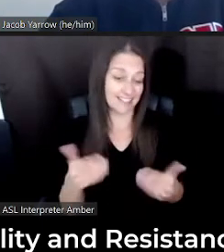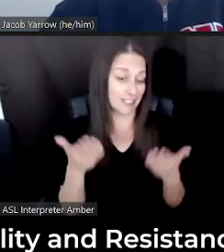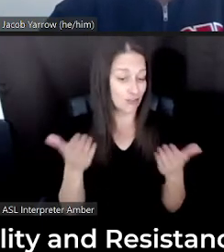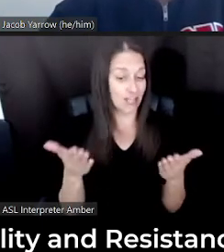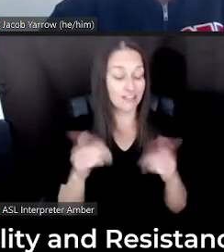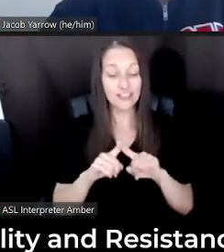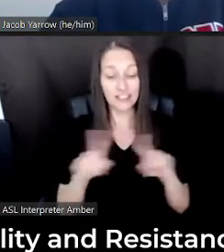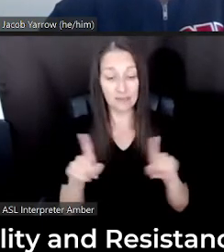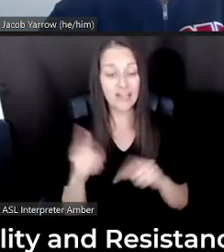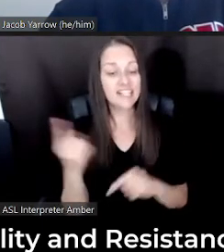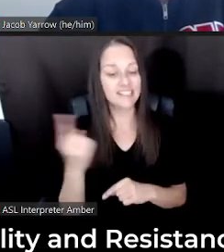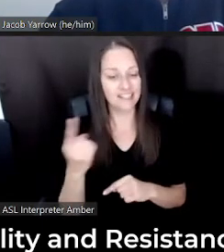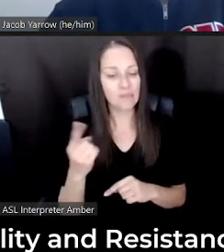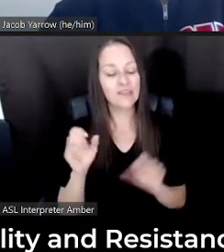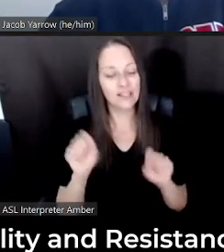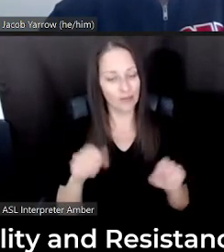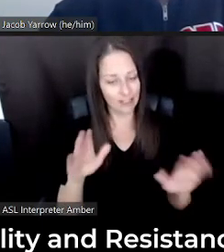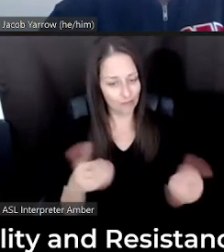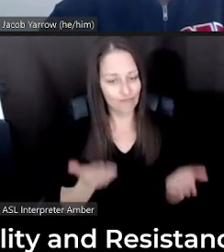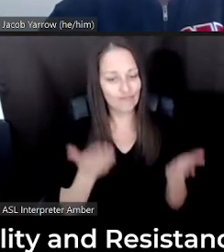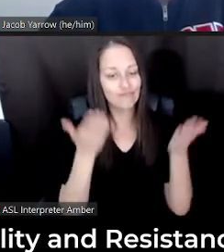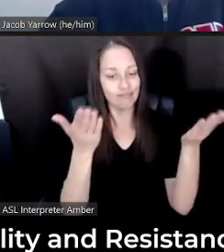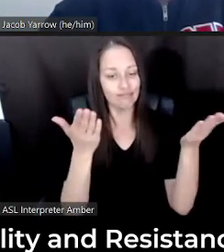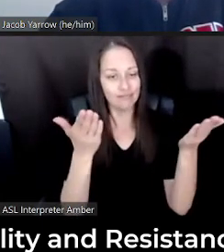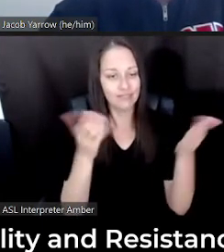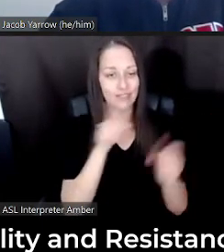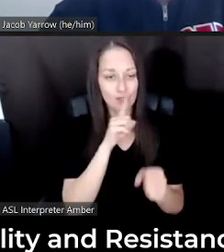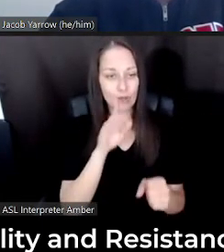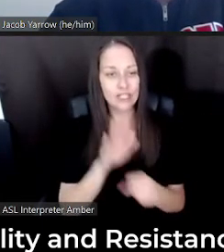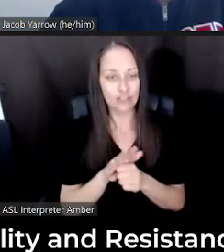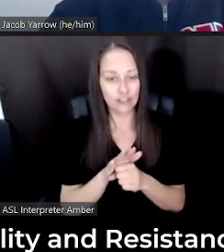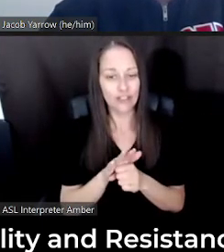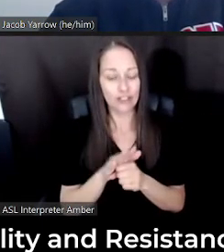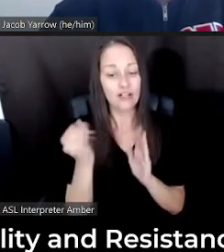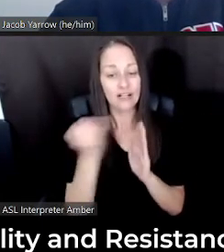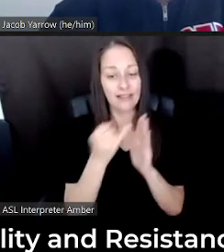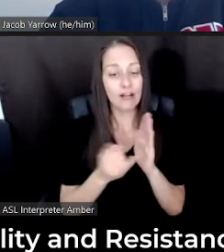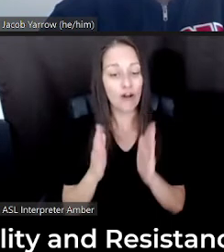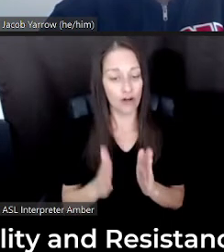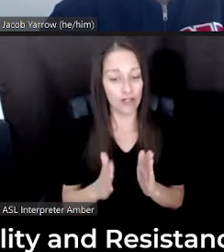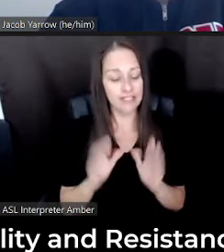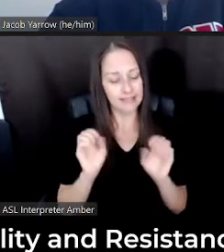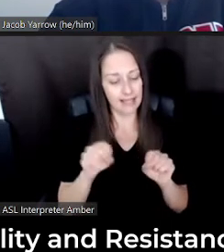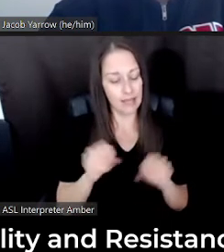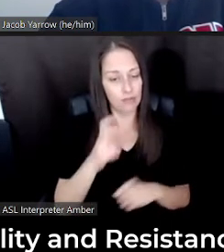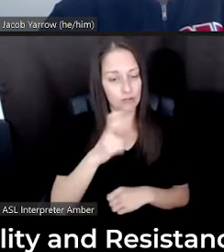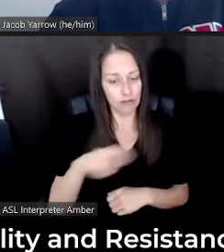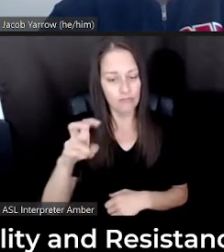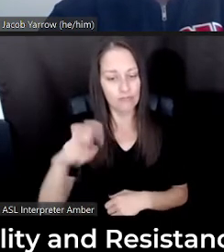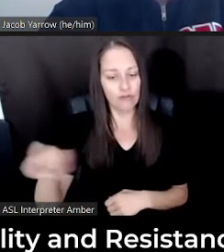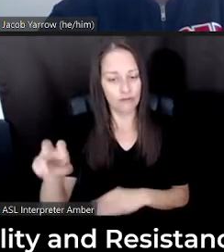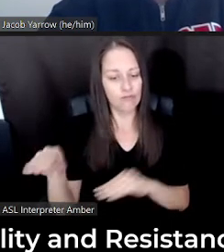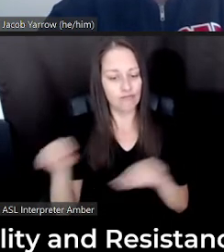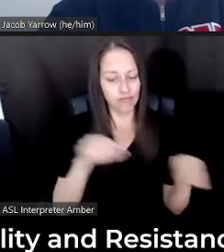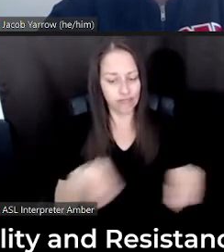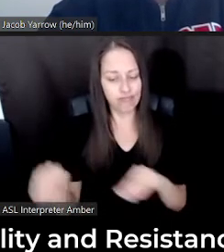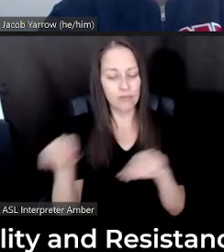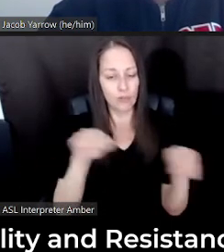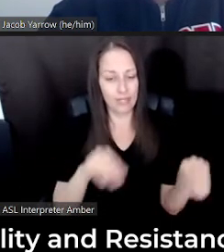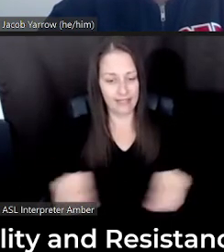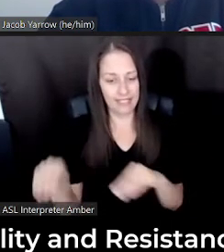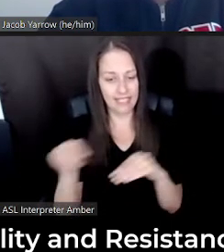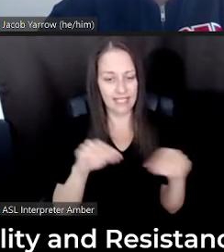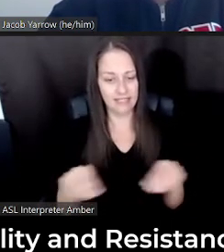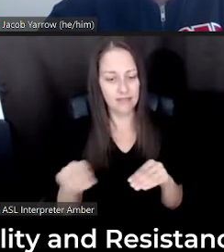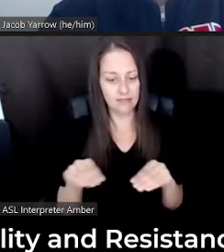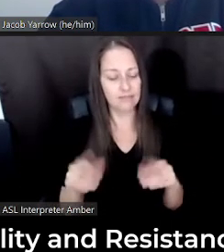certainly something to lift up to ensure that artist mobility moves forward in the direction that we'd all